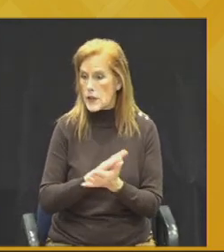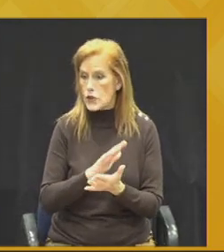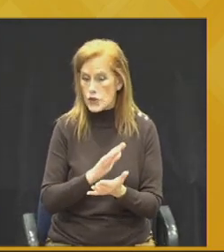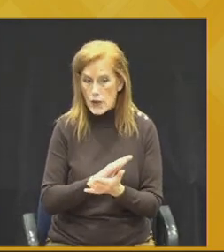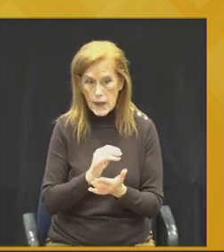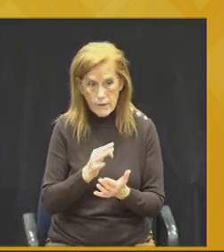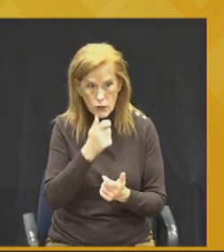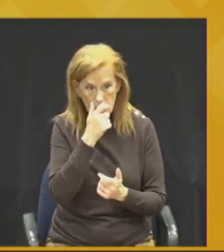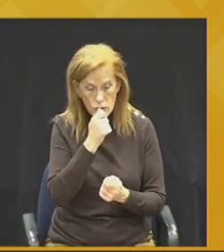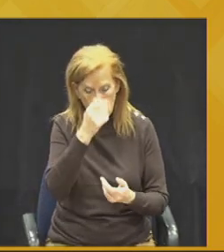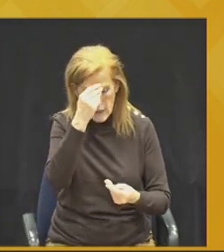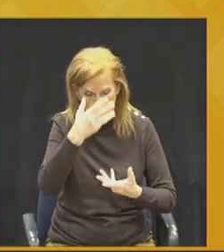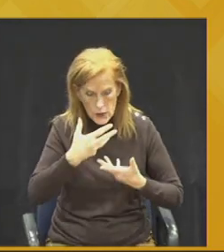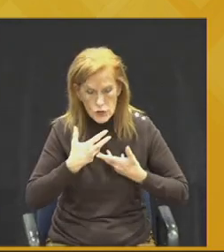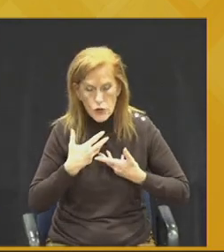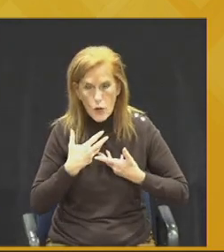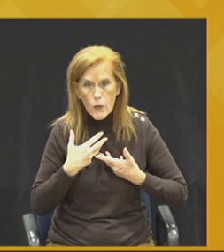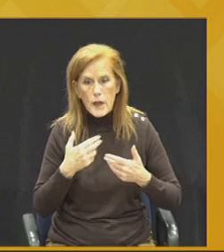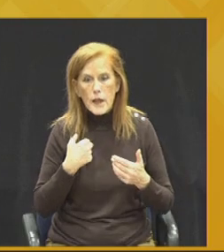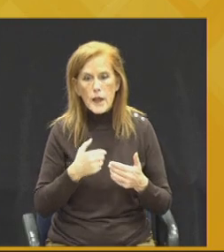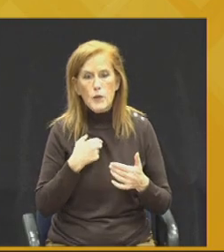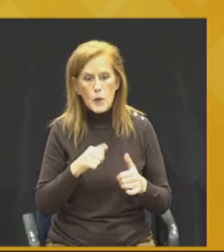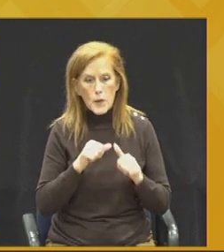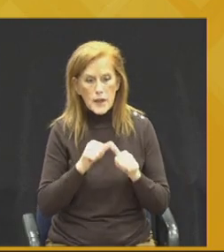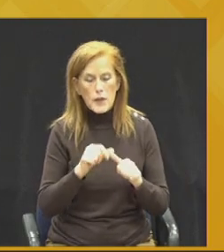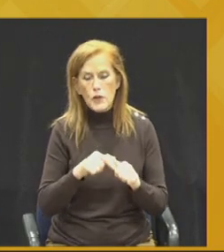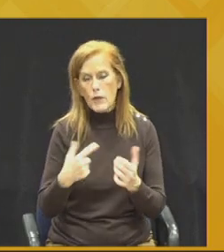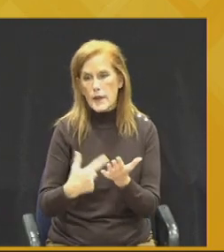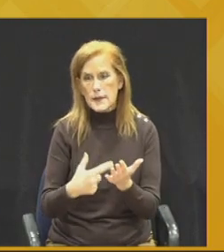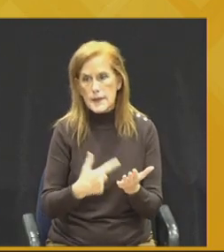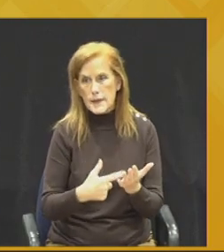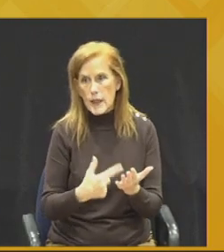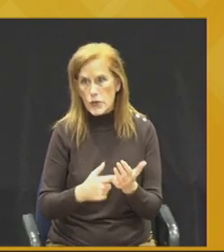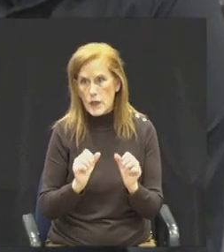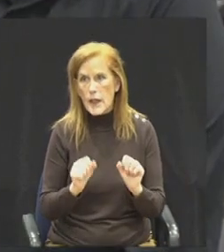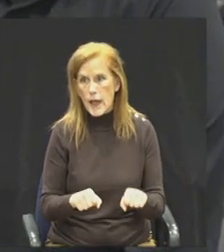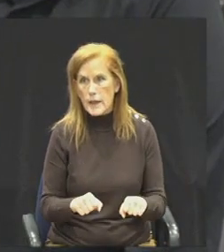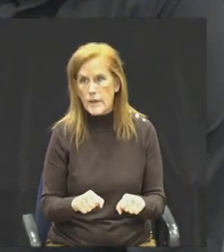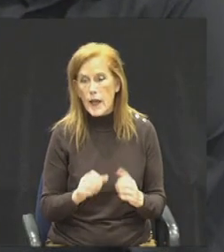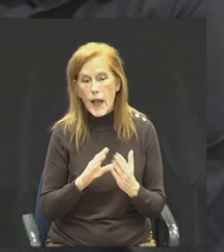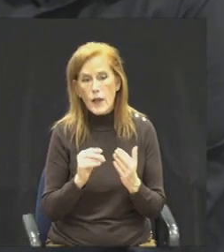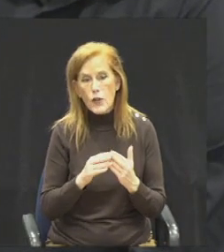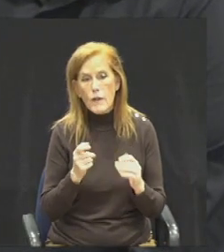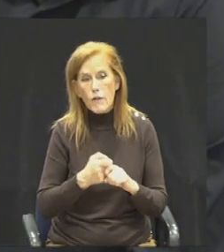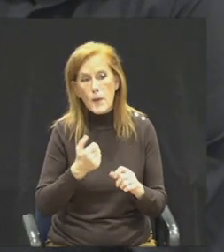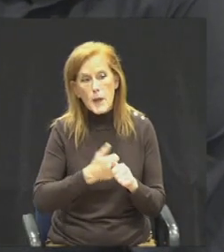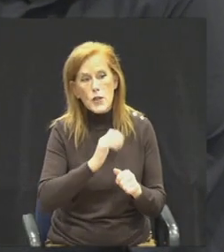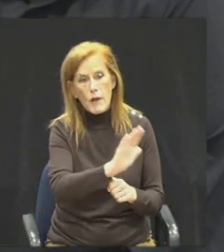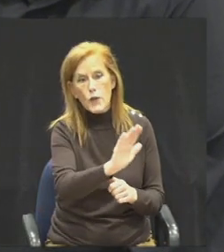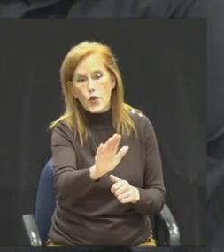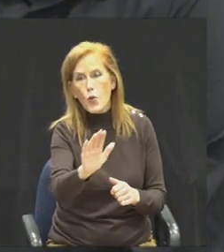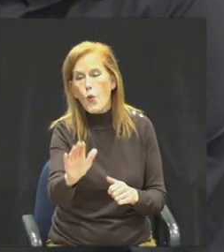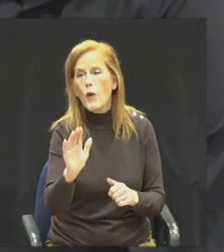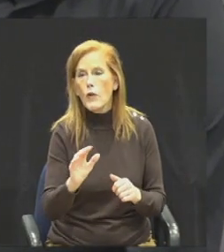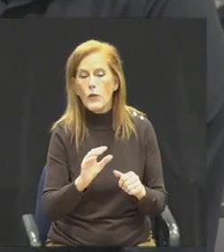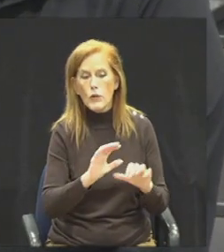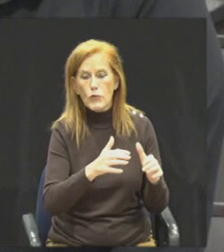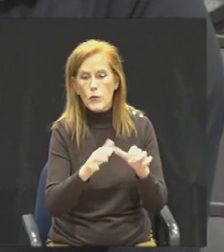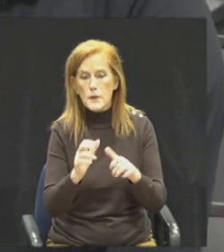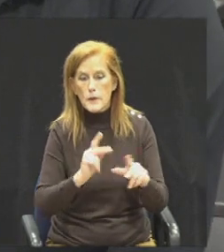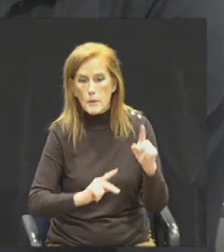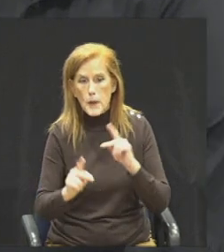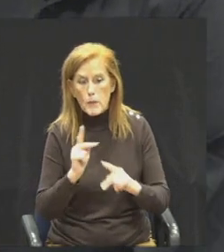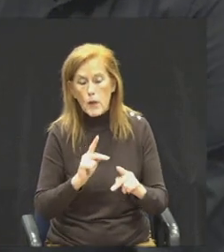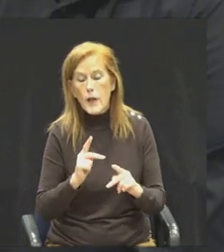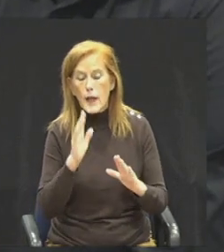and continue having this conversation, and you know, learn from your organizations, and hopefully you guys can learn a